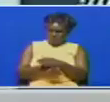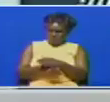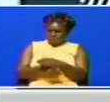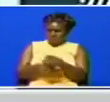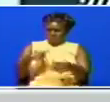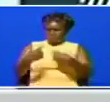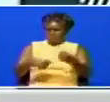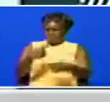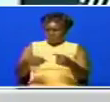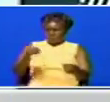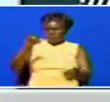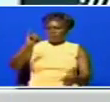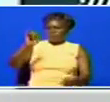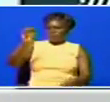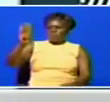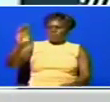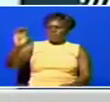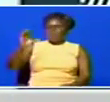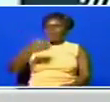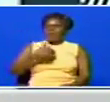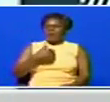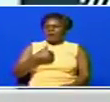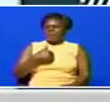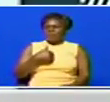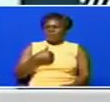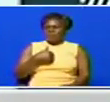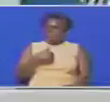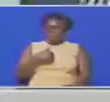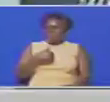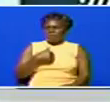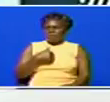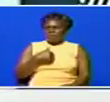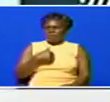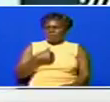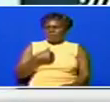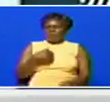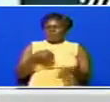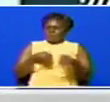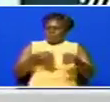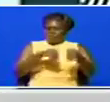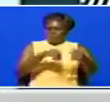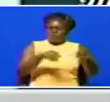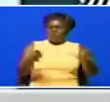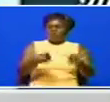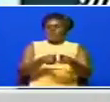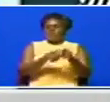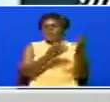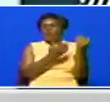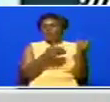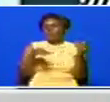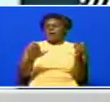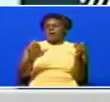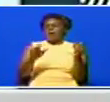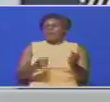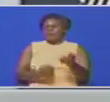the process that the IEBC put in place and has been painstakingly following. We hope they will agree